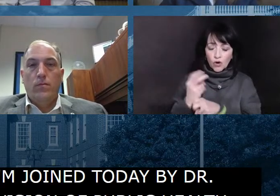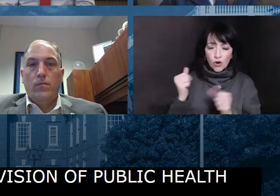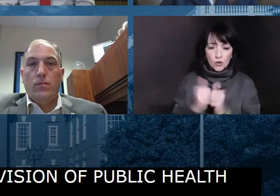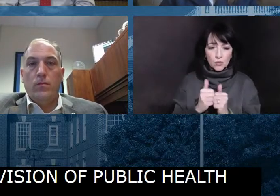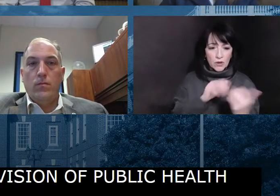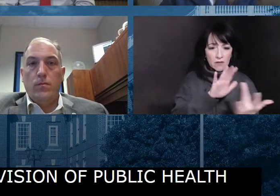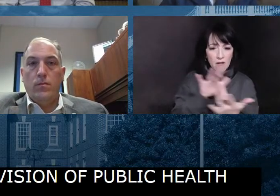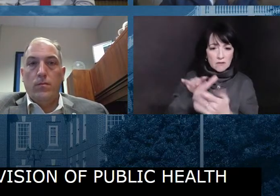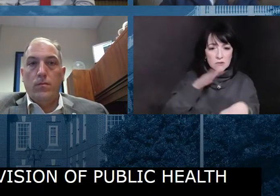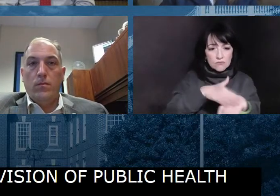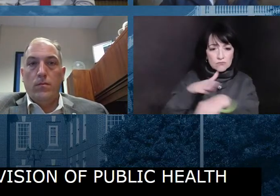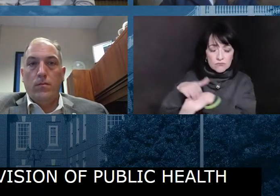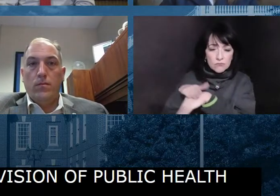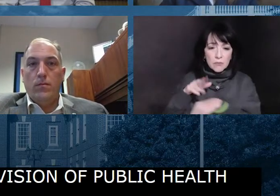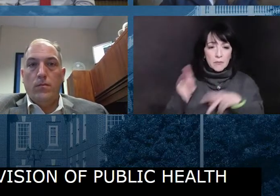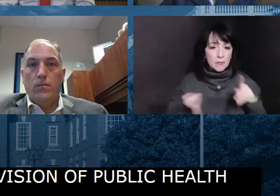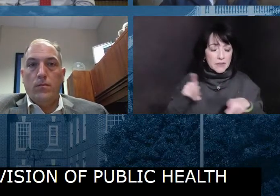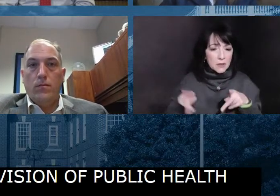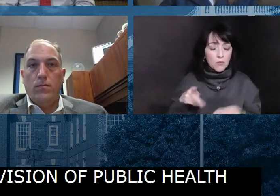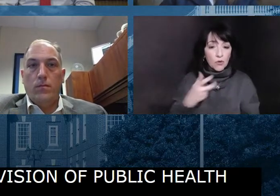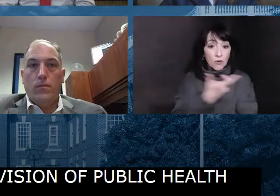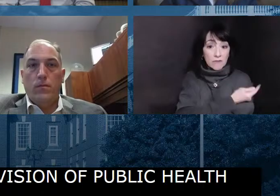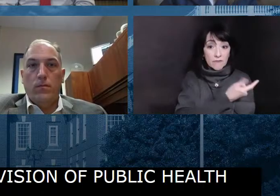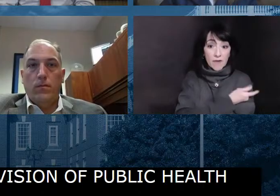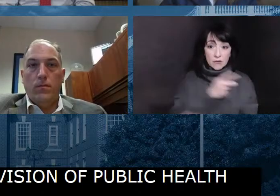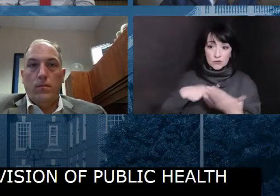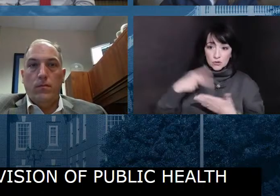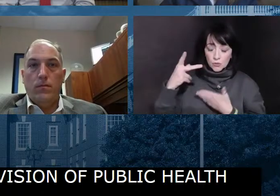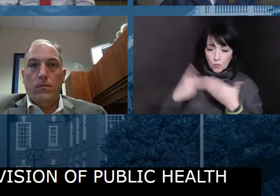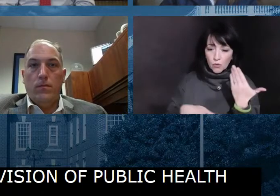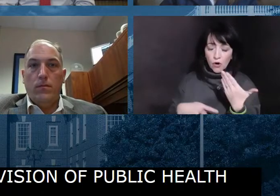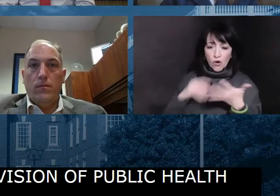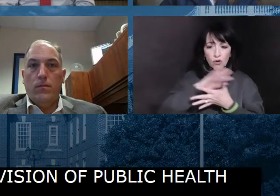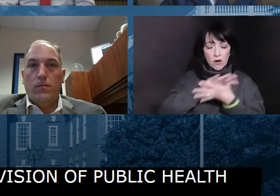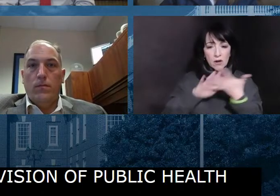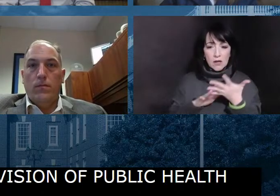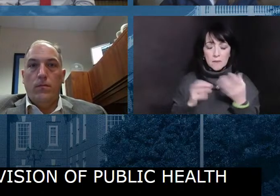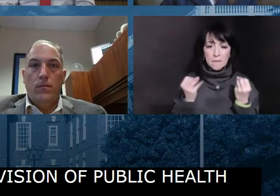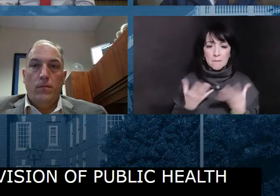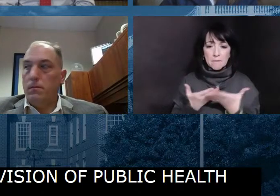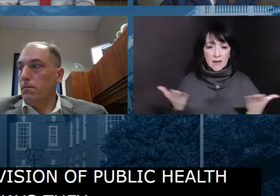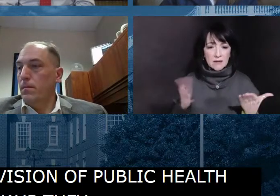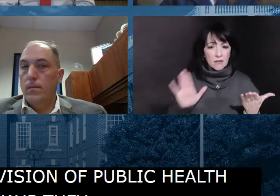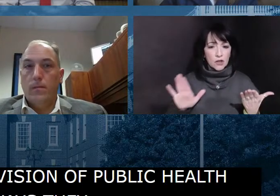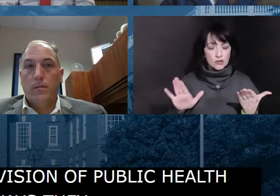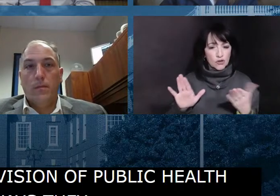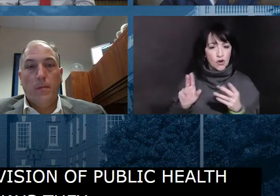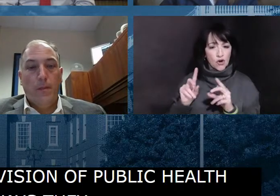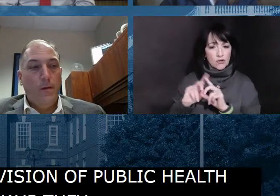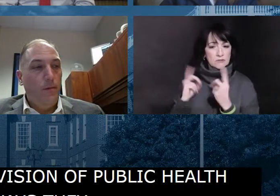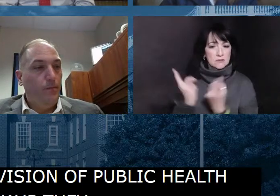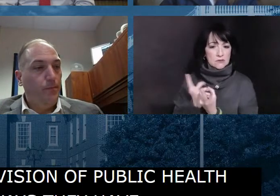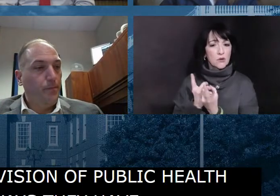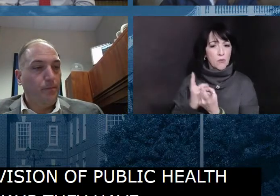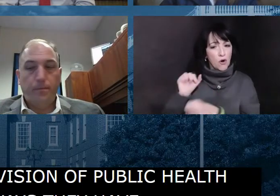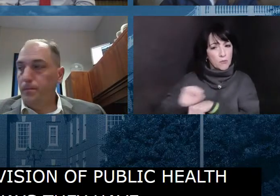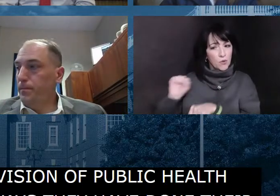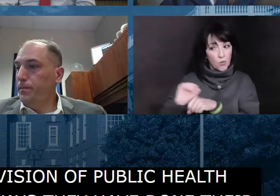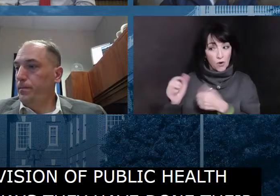our vaccination program, just everything in an unprecedented way for almost a year now.